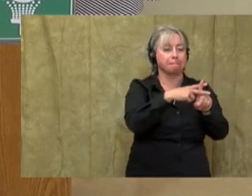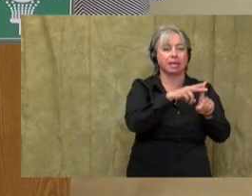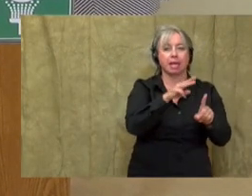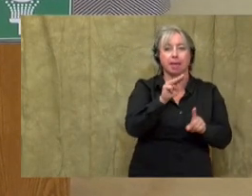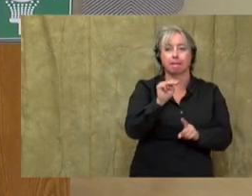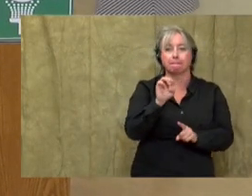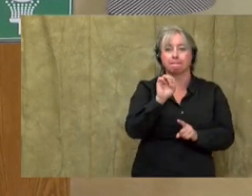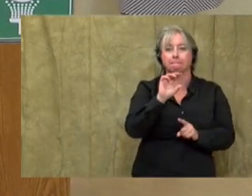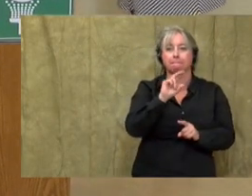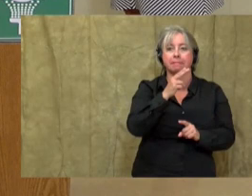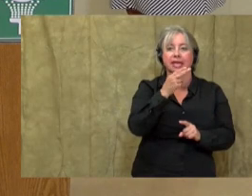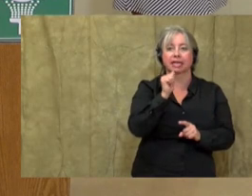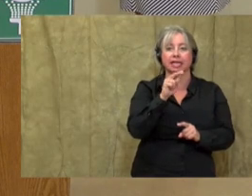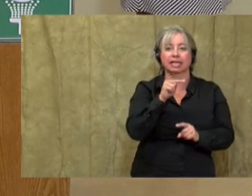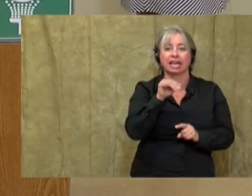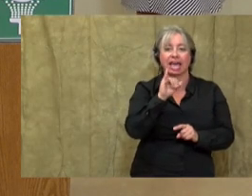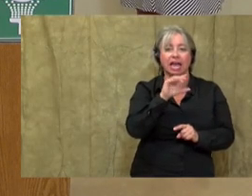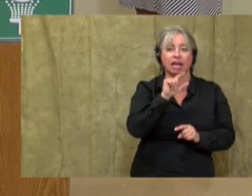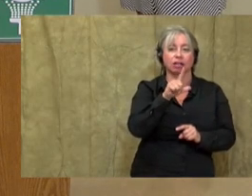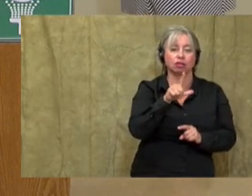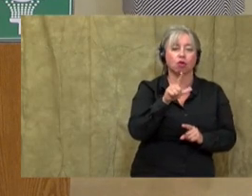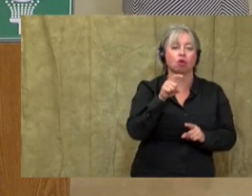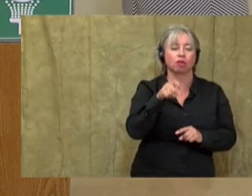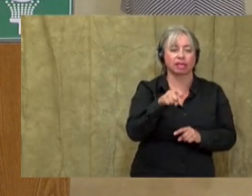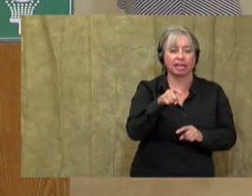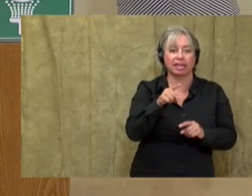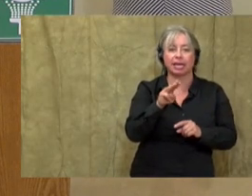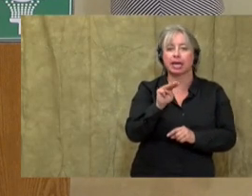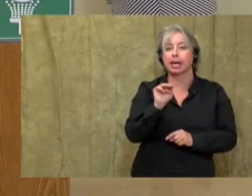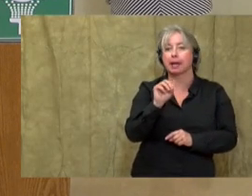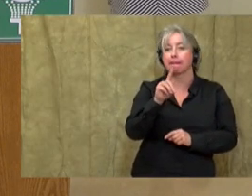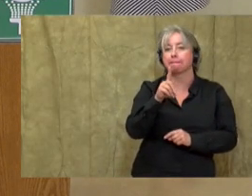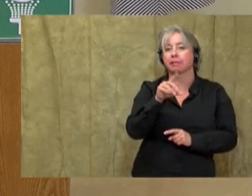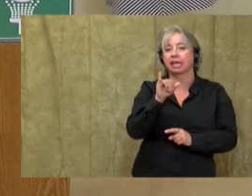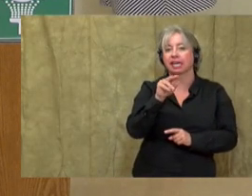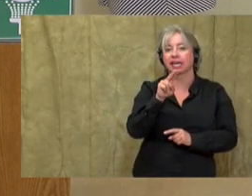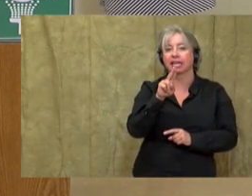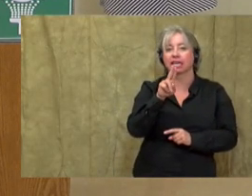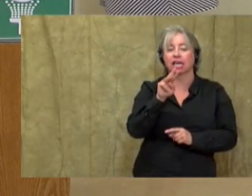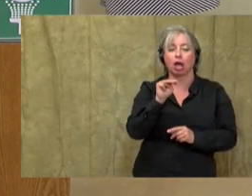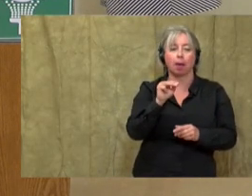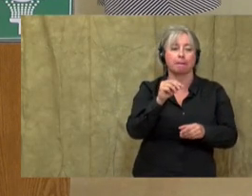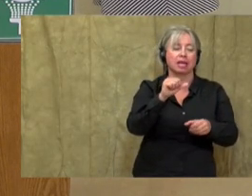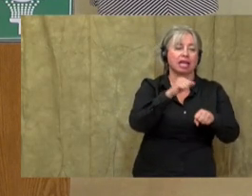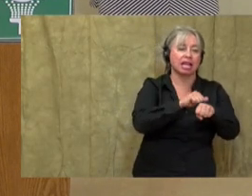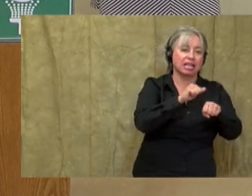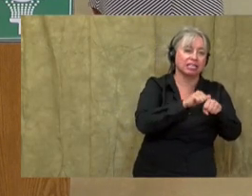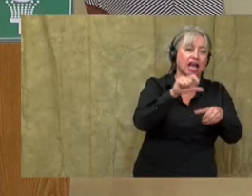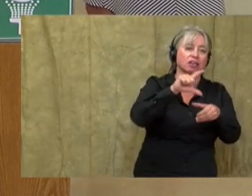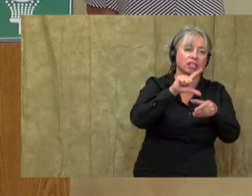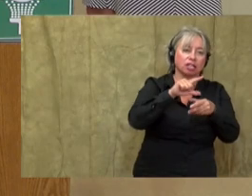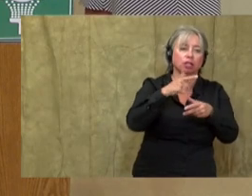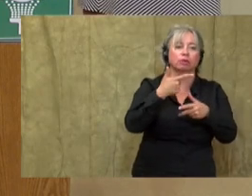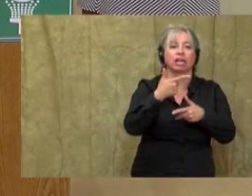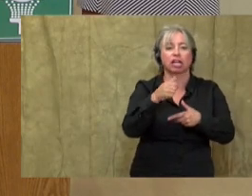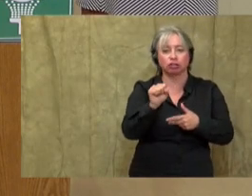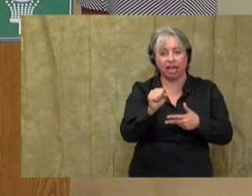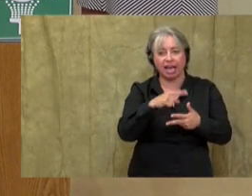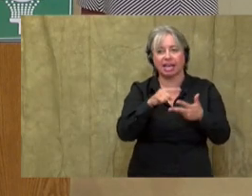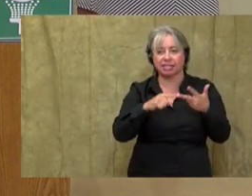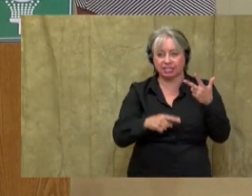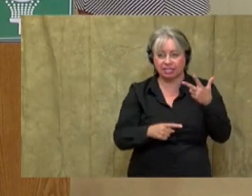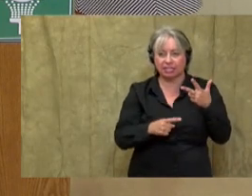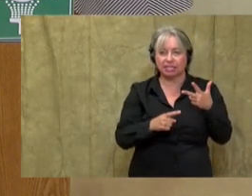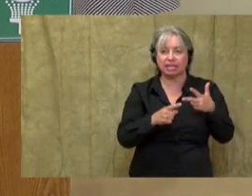need a medium in order to pass through, a solid, liquid, or gas. And of those mechanical waves, we have